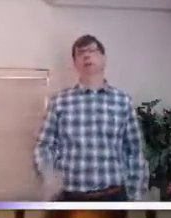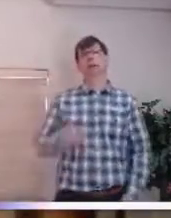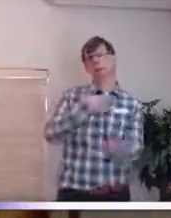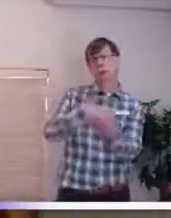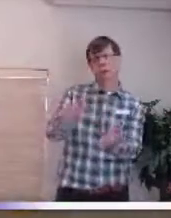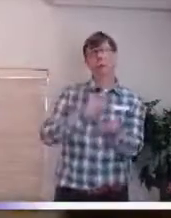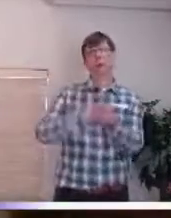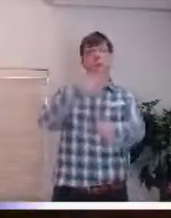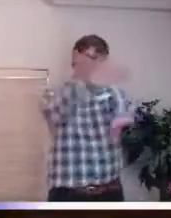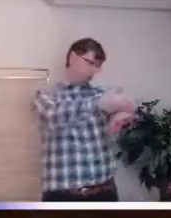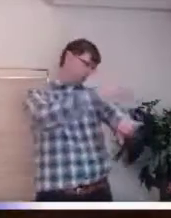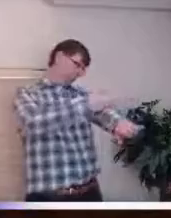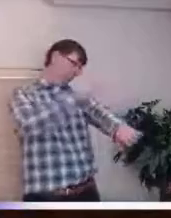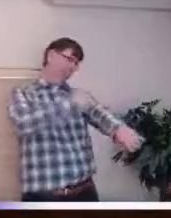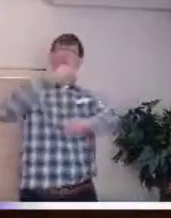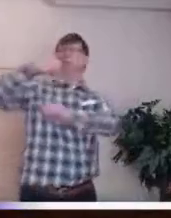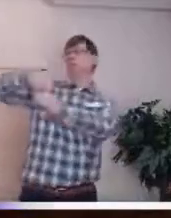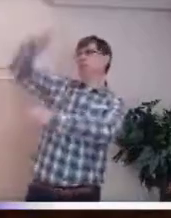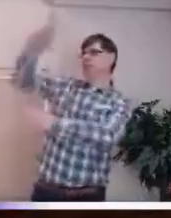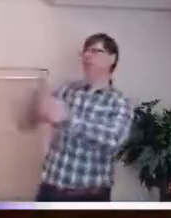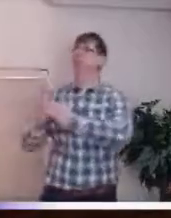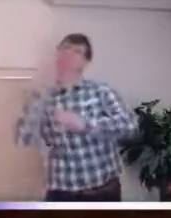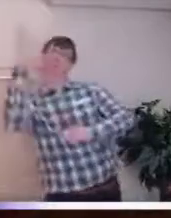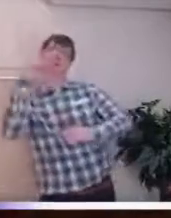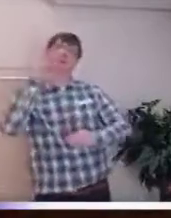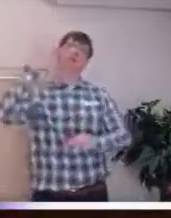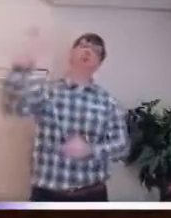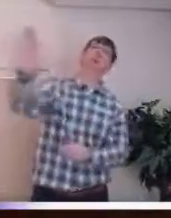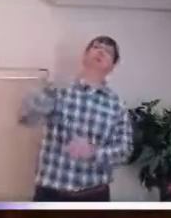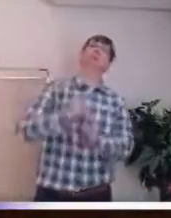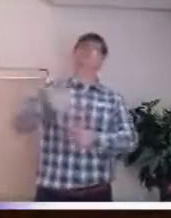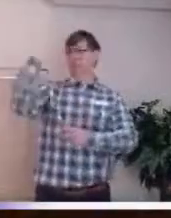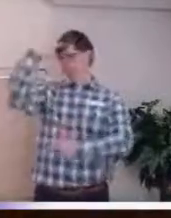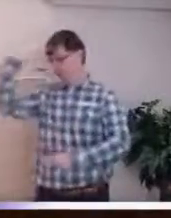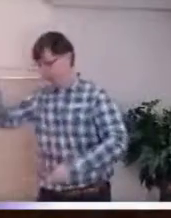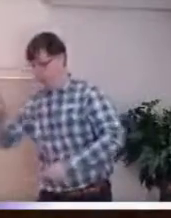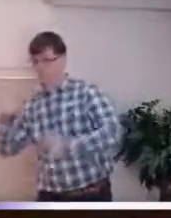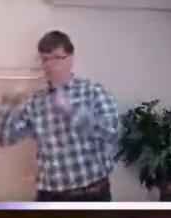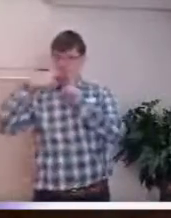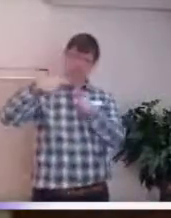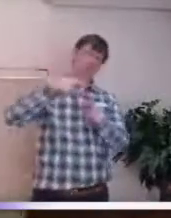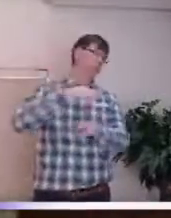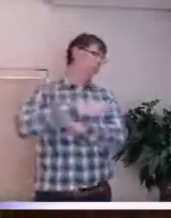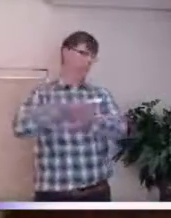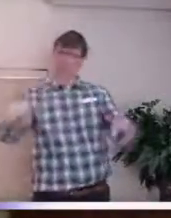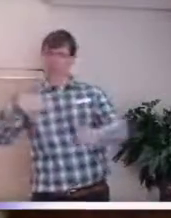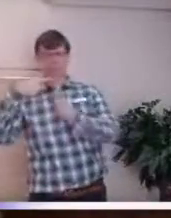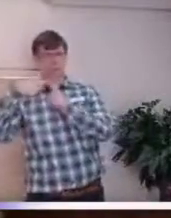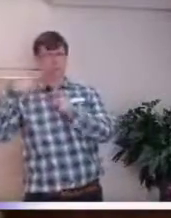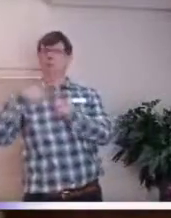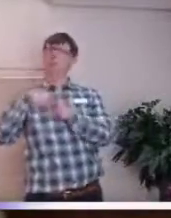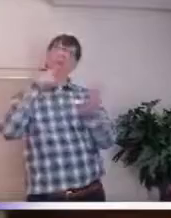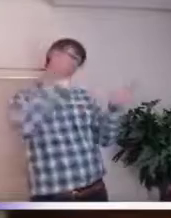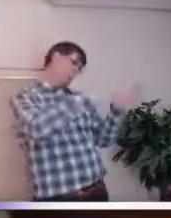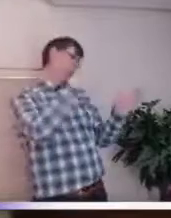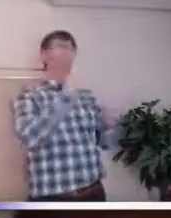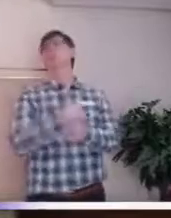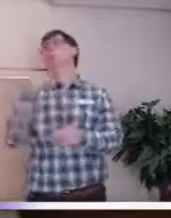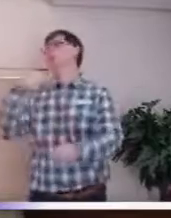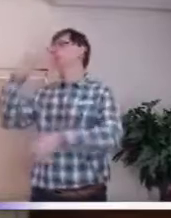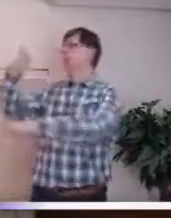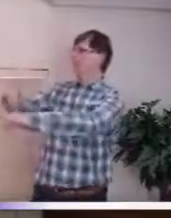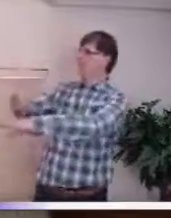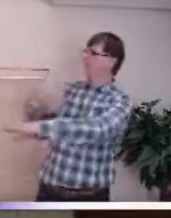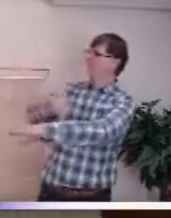it's those patterns that we pick up that we become observant to. And if we're not observant to them, then we